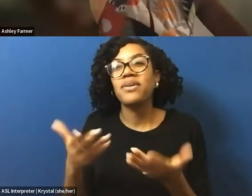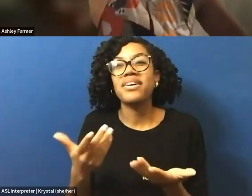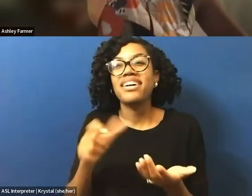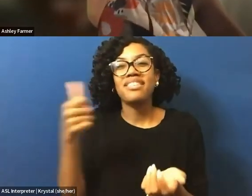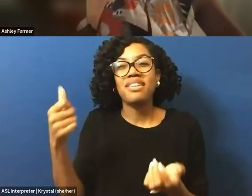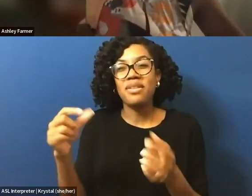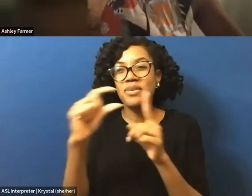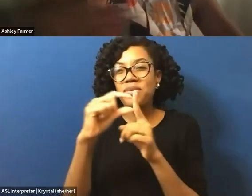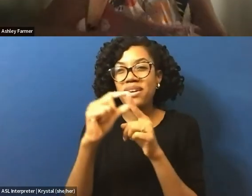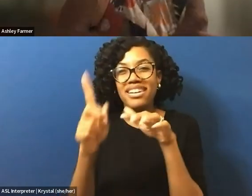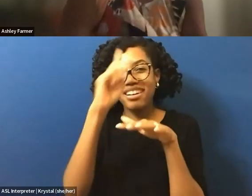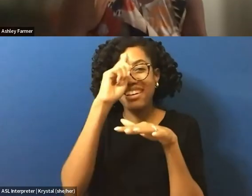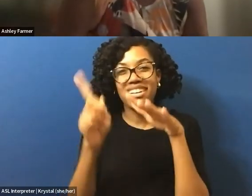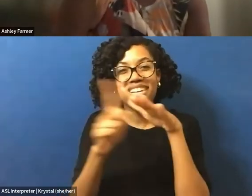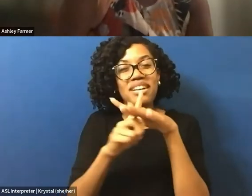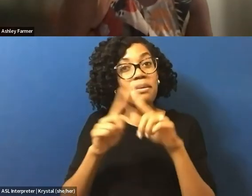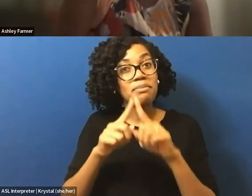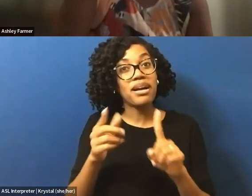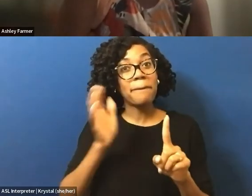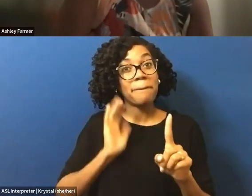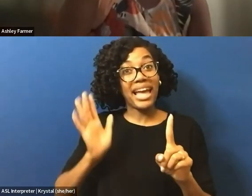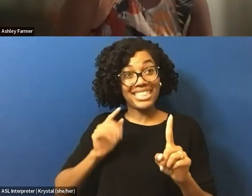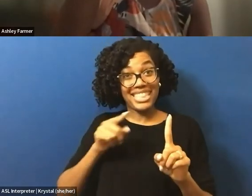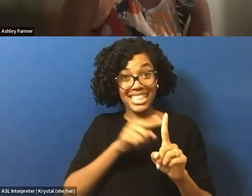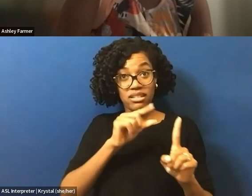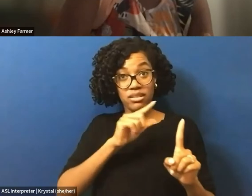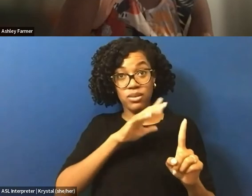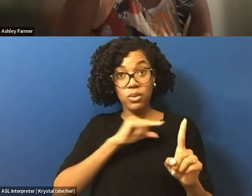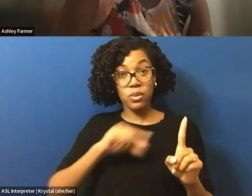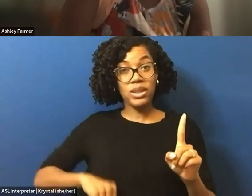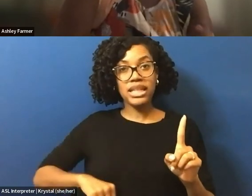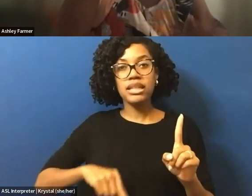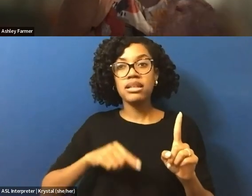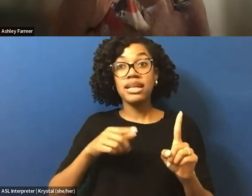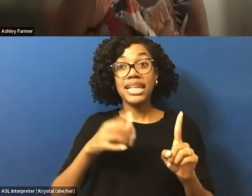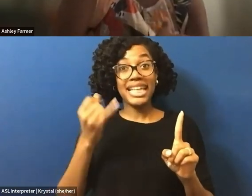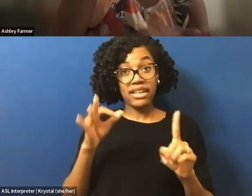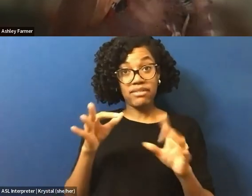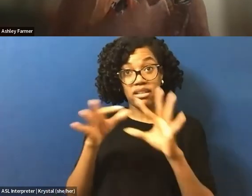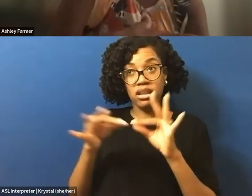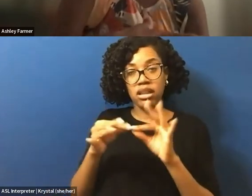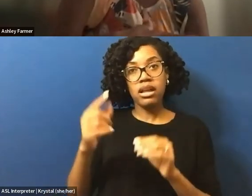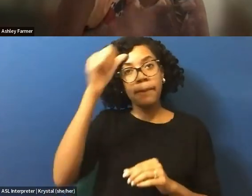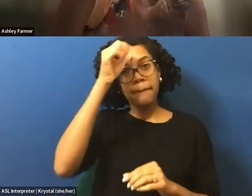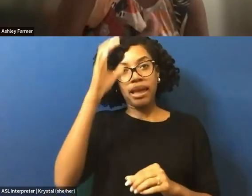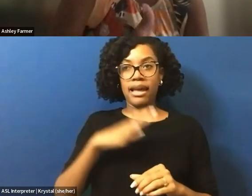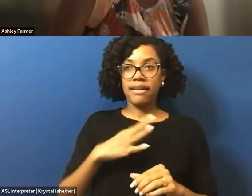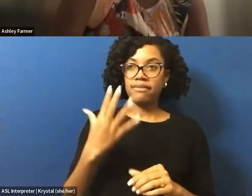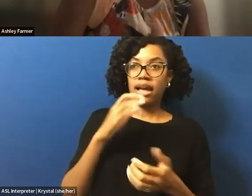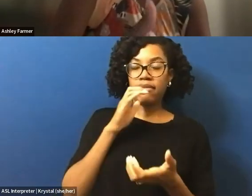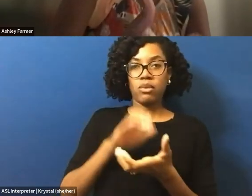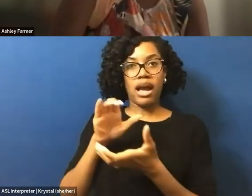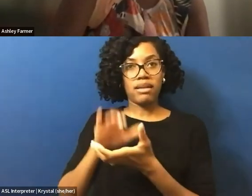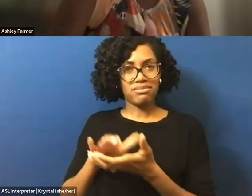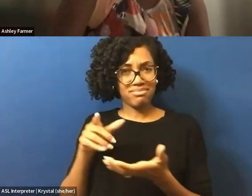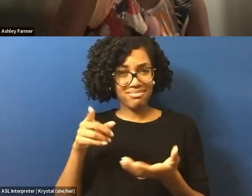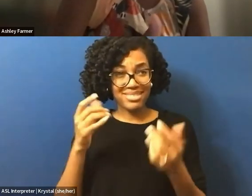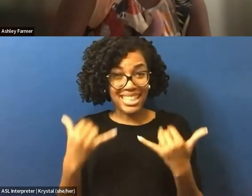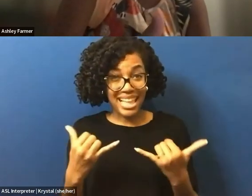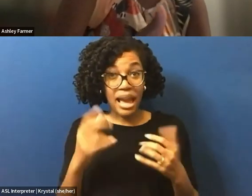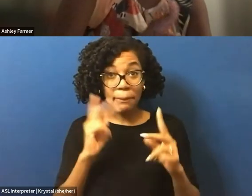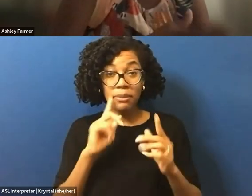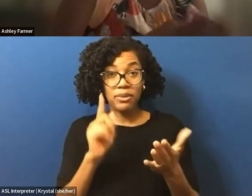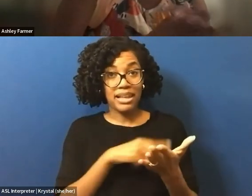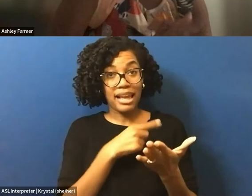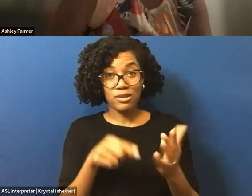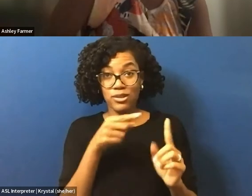But Moore would be canceled for her for those kind of politics now, right? So everything is also really historically specific.